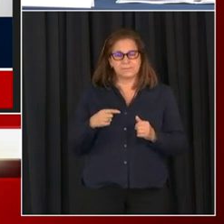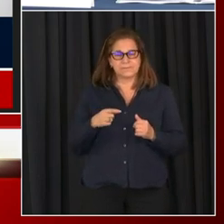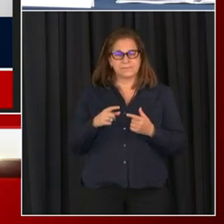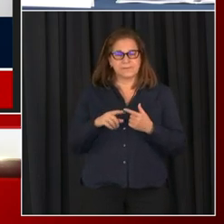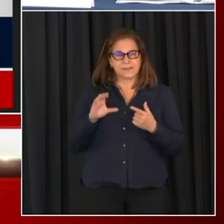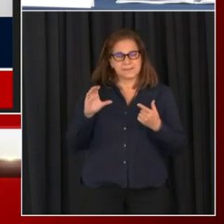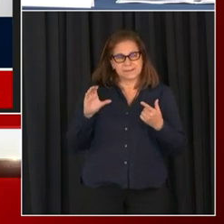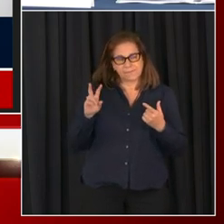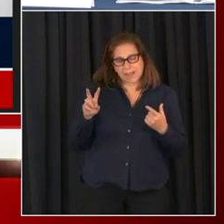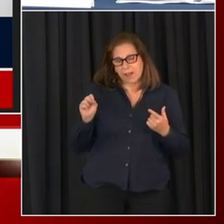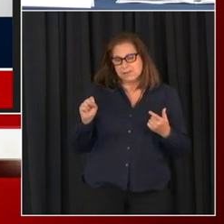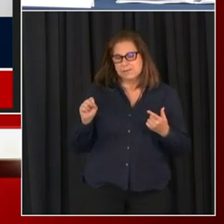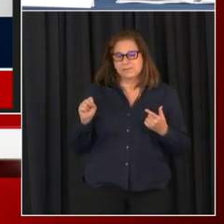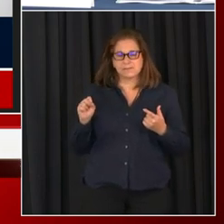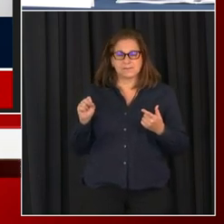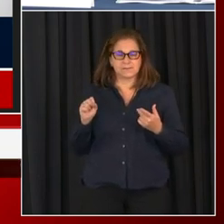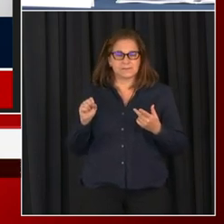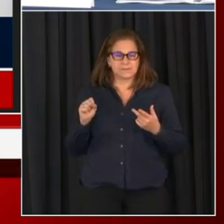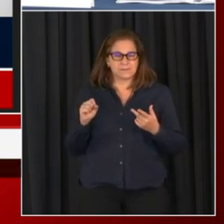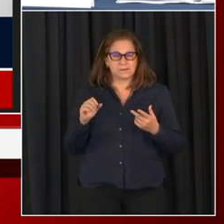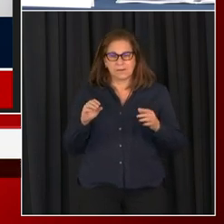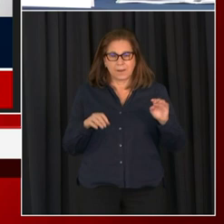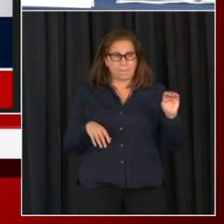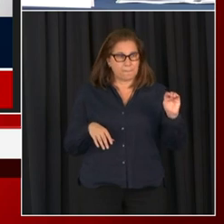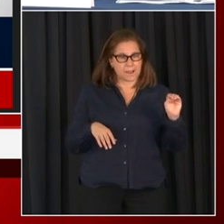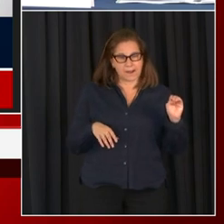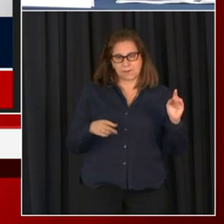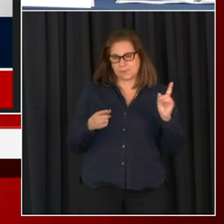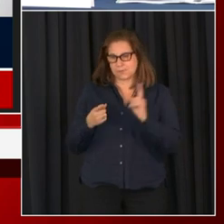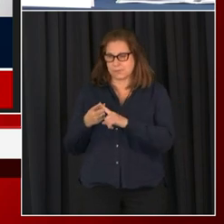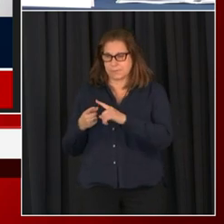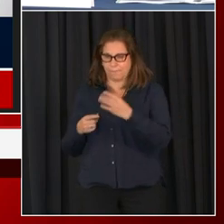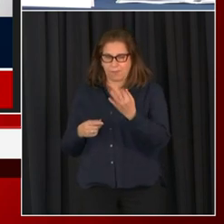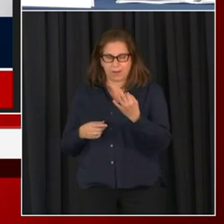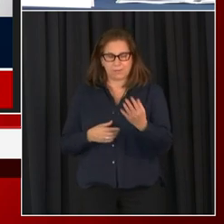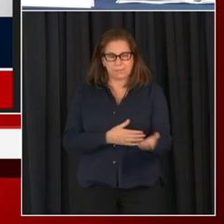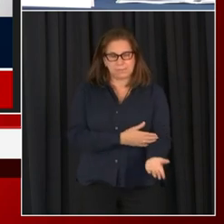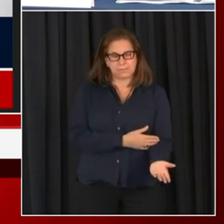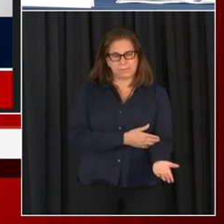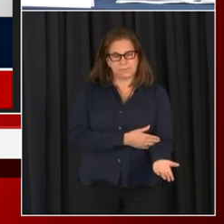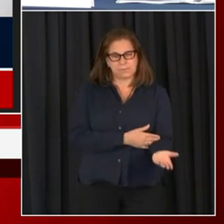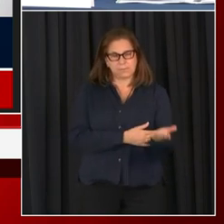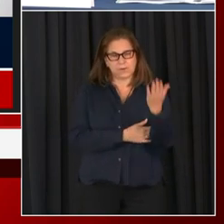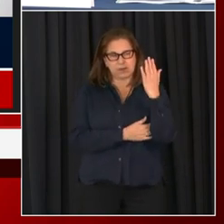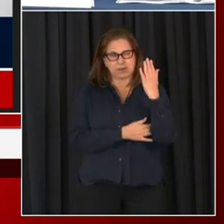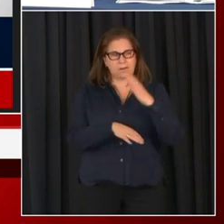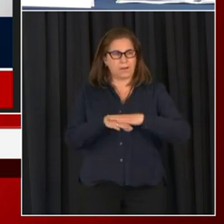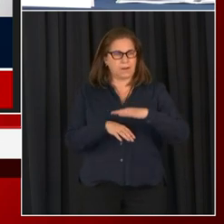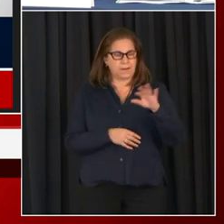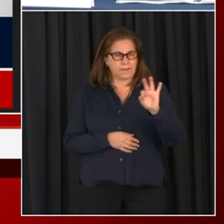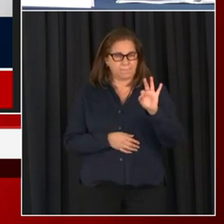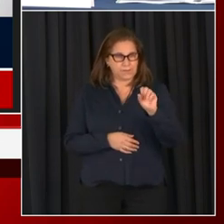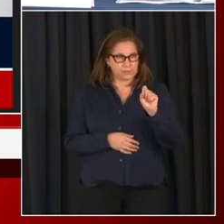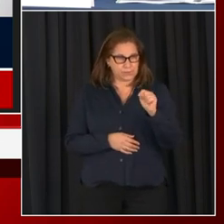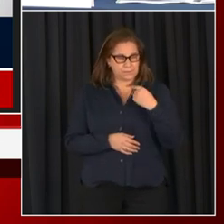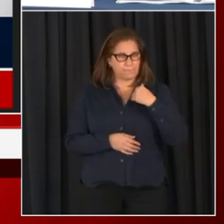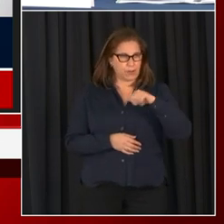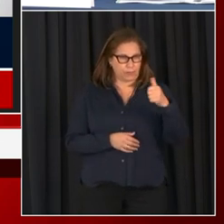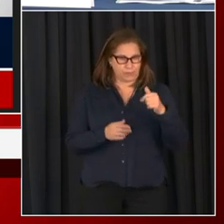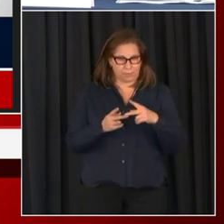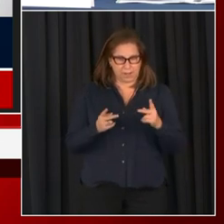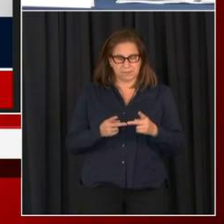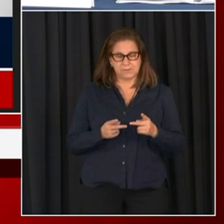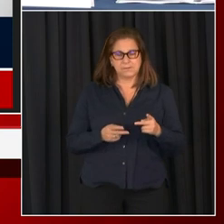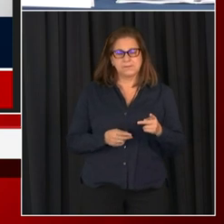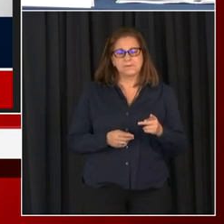the locations are available in the morning at F Street, which is co-located with our COVID-19 testing site. And